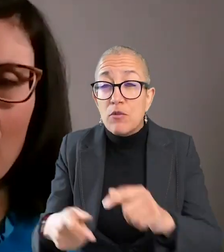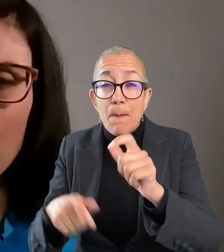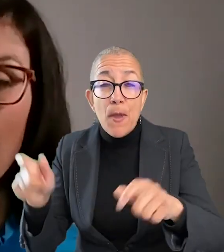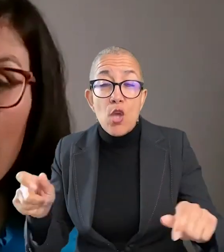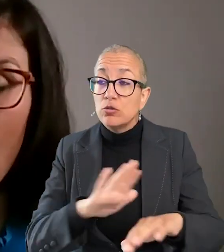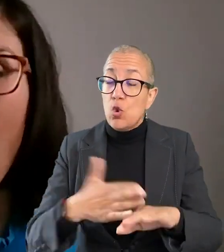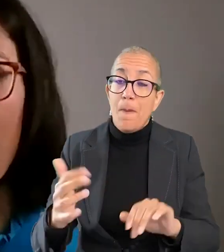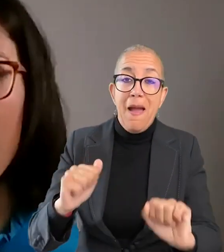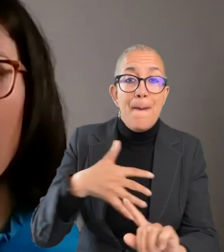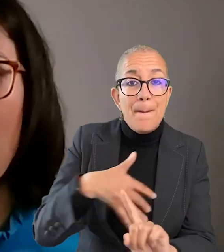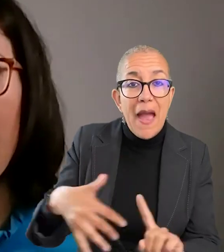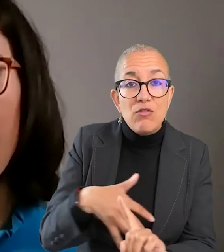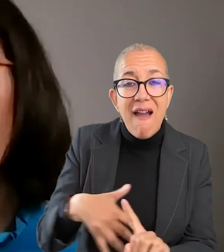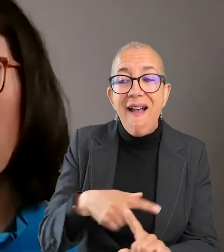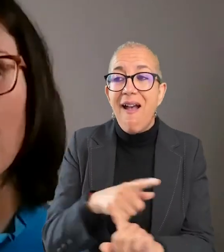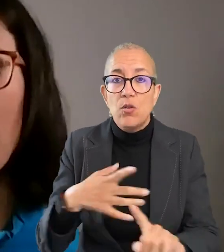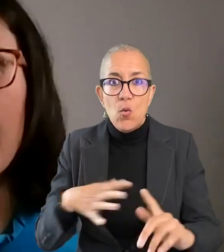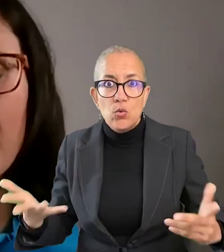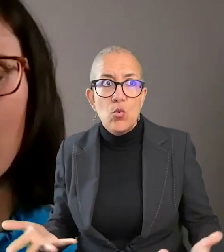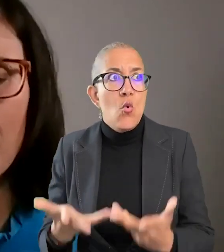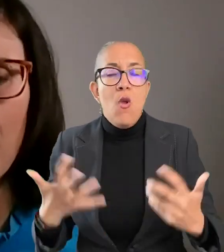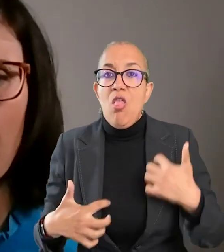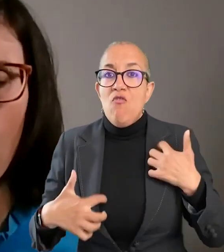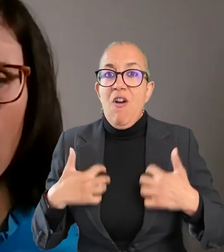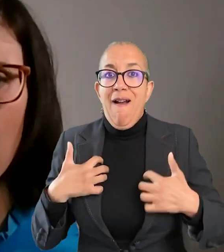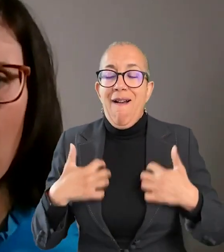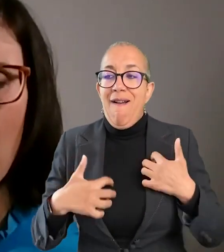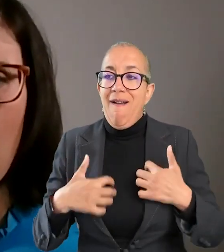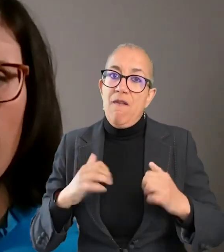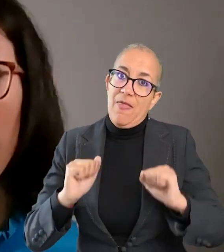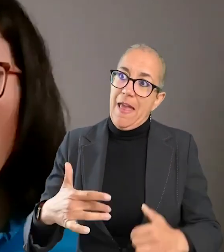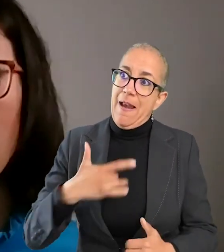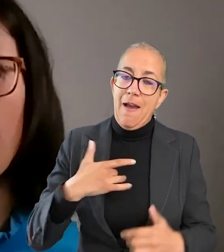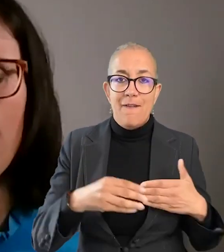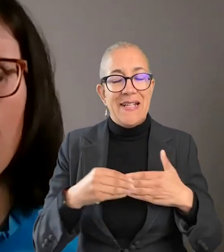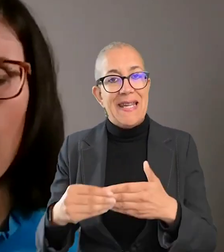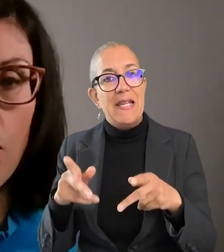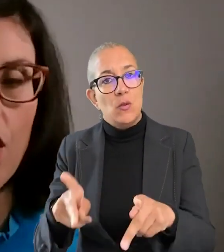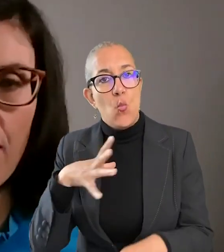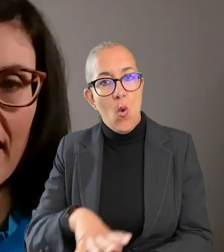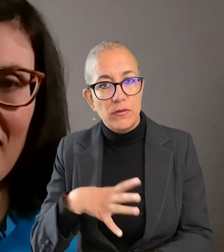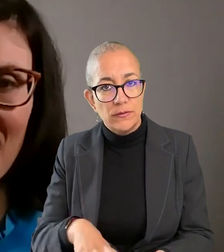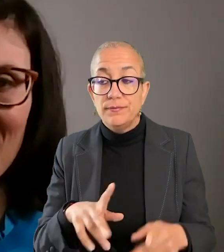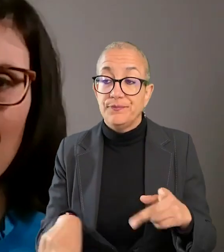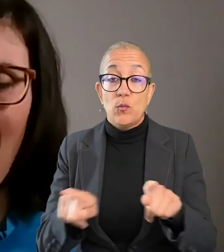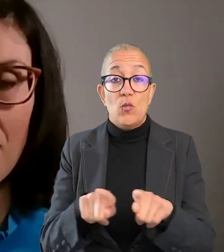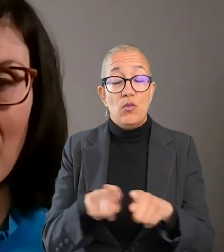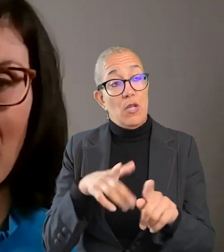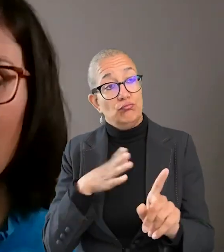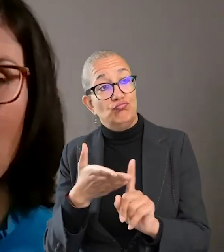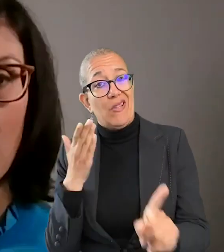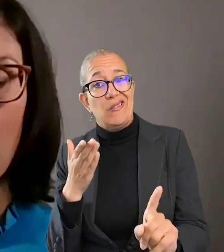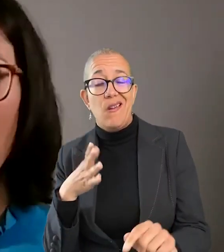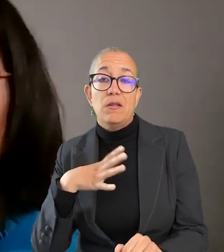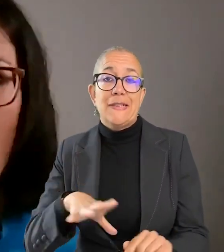their background to thrive in themselves, to lead the lives that they want. But in order to do that, we also recognize that we have to